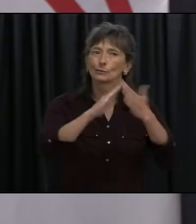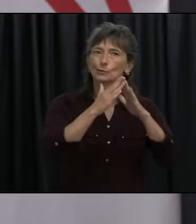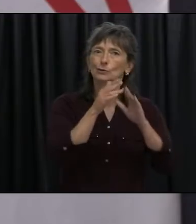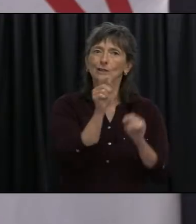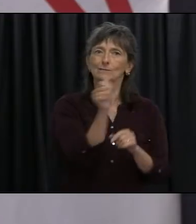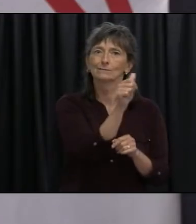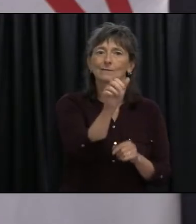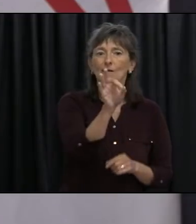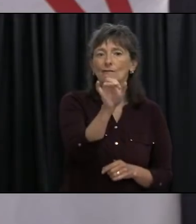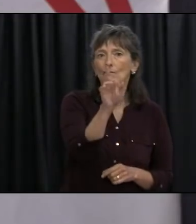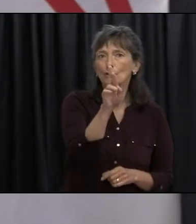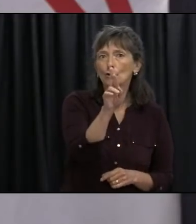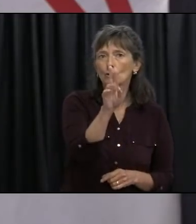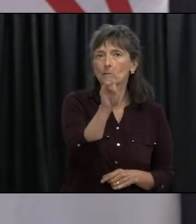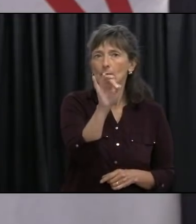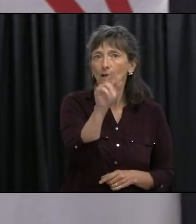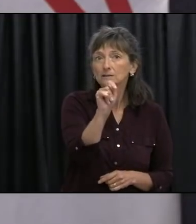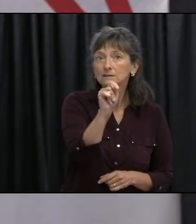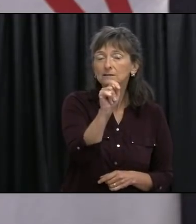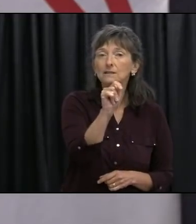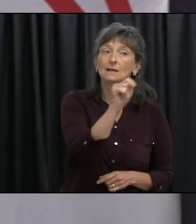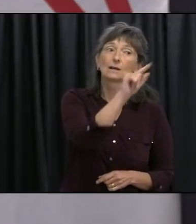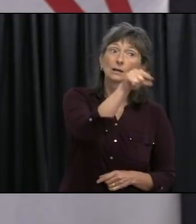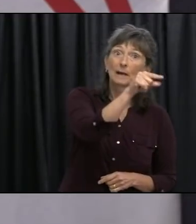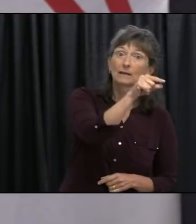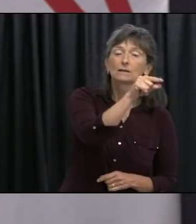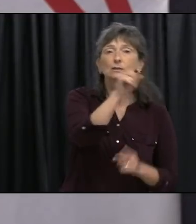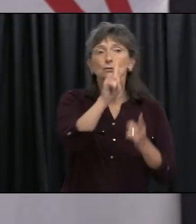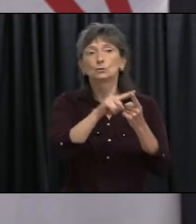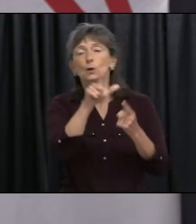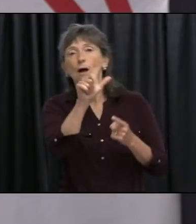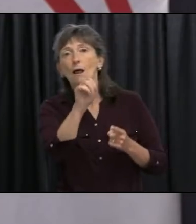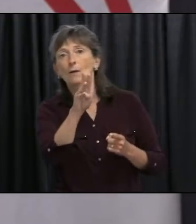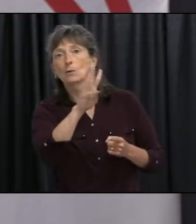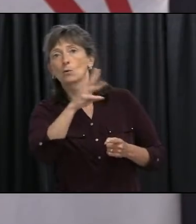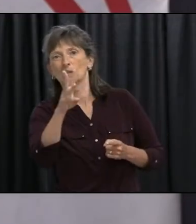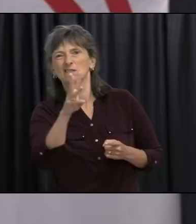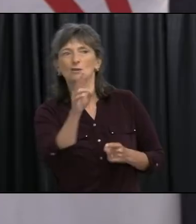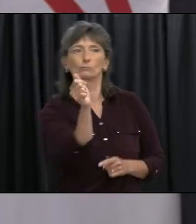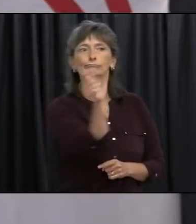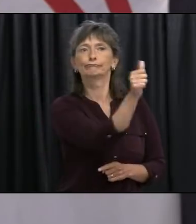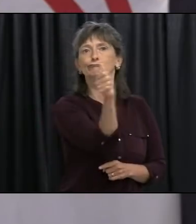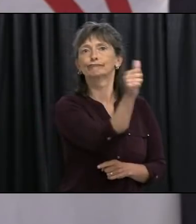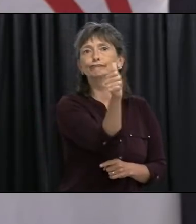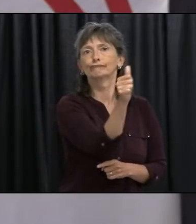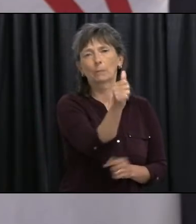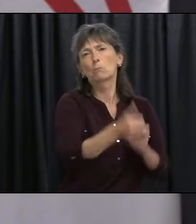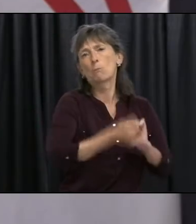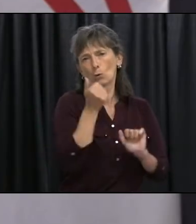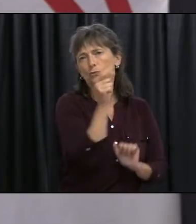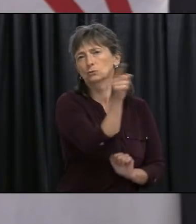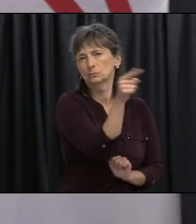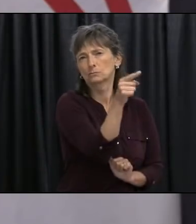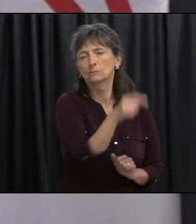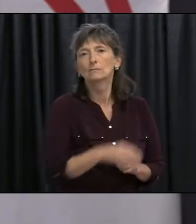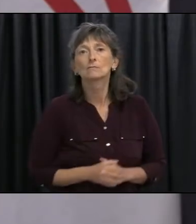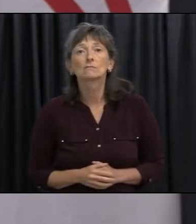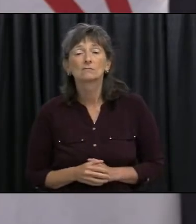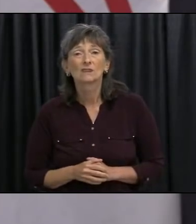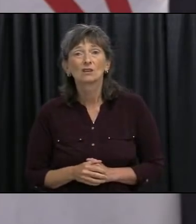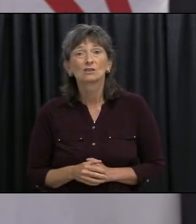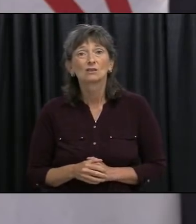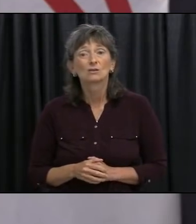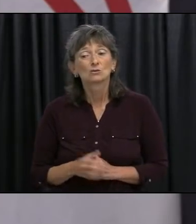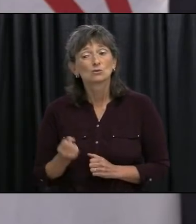Fairmont moving in or going back and forth to Lab West for services. So it is fair to say that we're not seeing a huge amount of